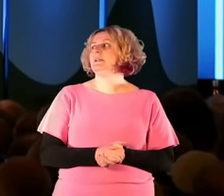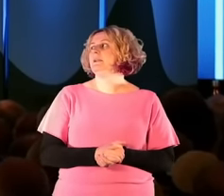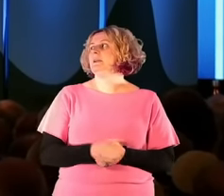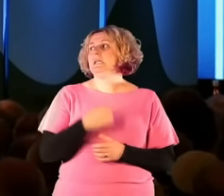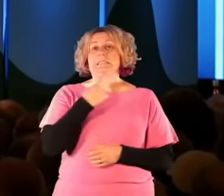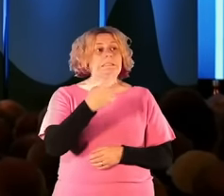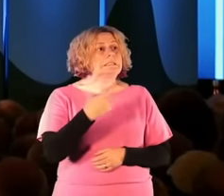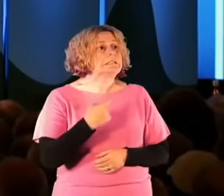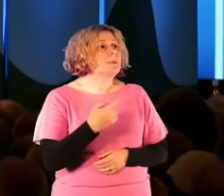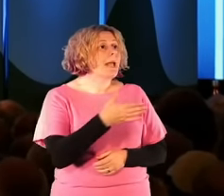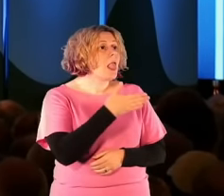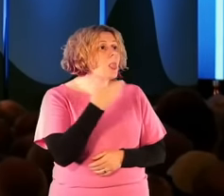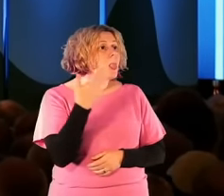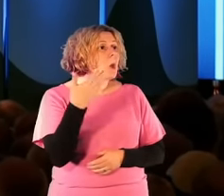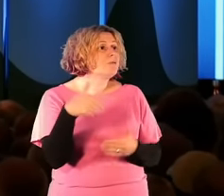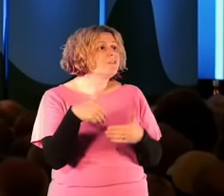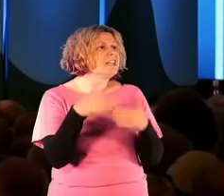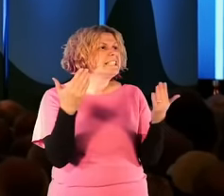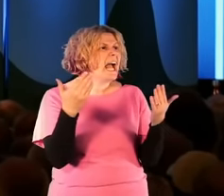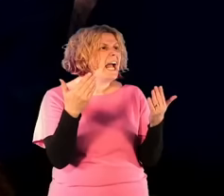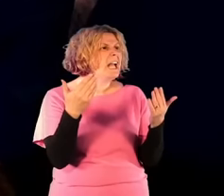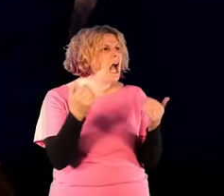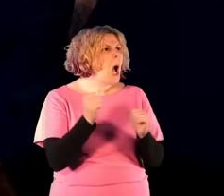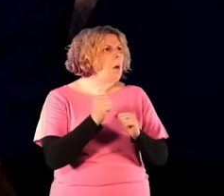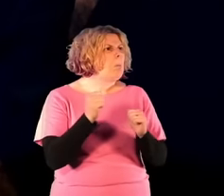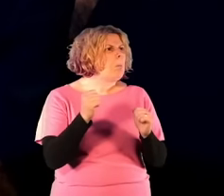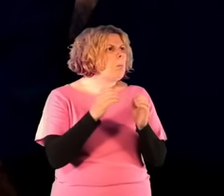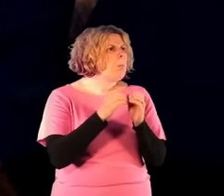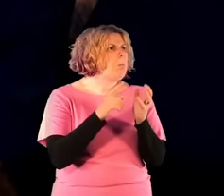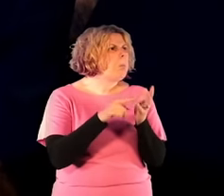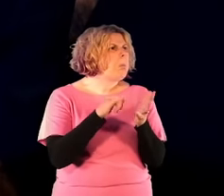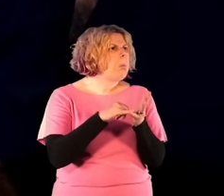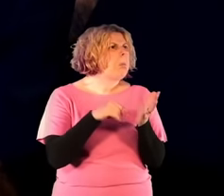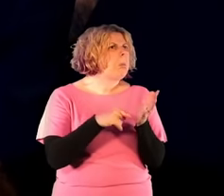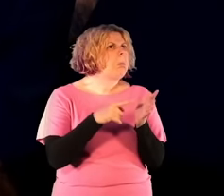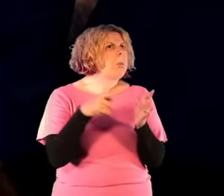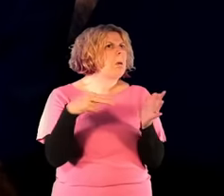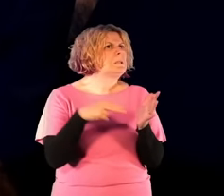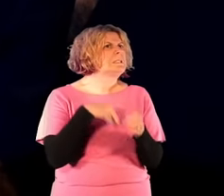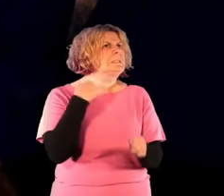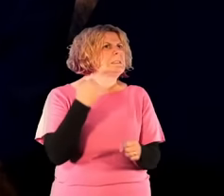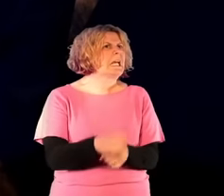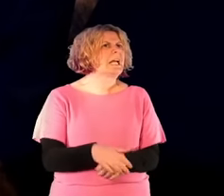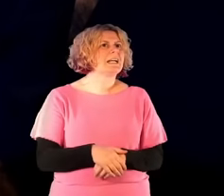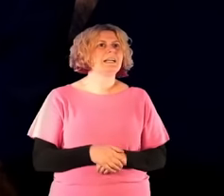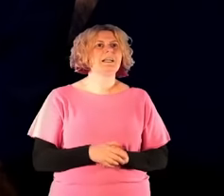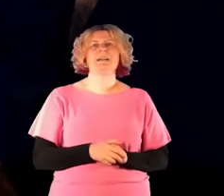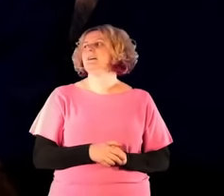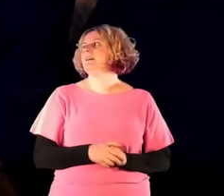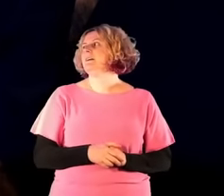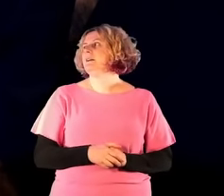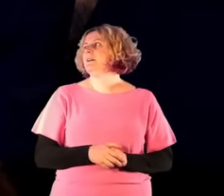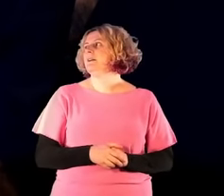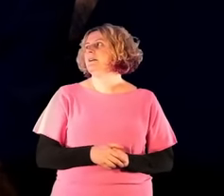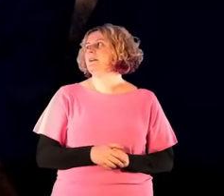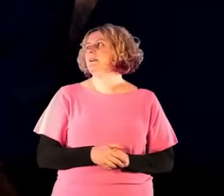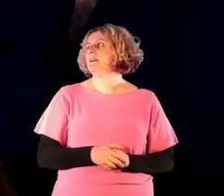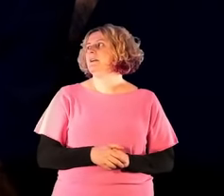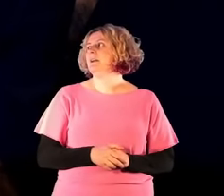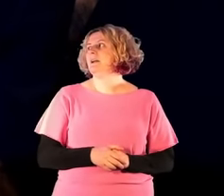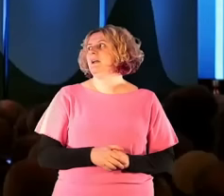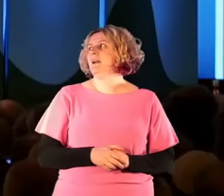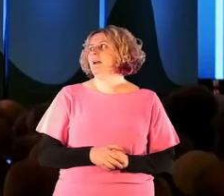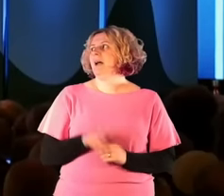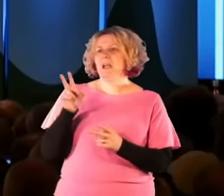Completely Boston. And I thought, oh, Isn't it be wonderful where they speak